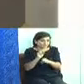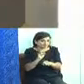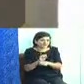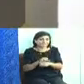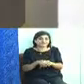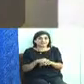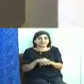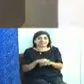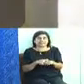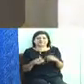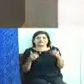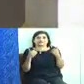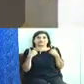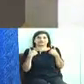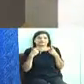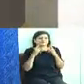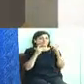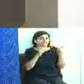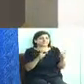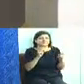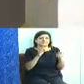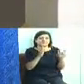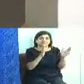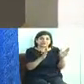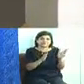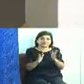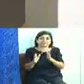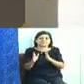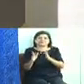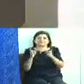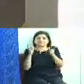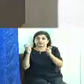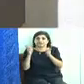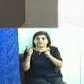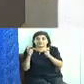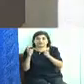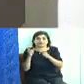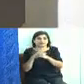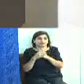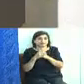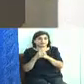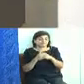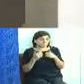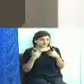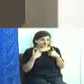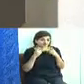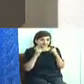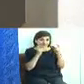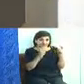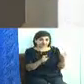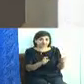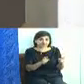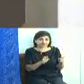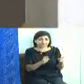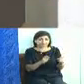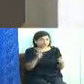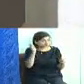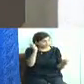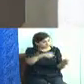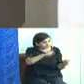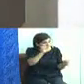I will. You have gifts of planning and administration, you know? Do you have the gift of a wielding a hammer, you